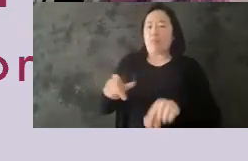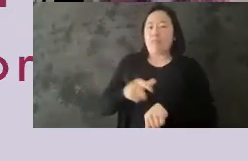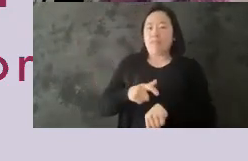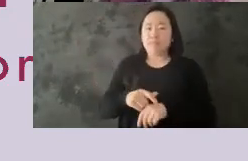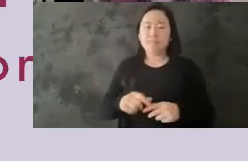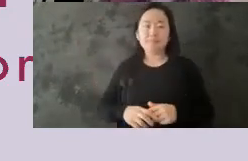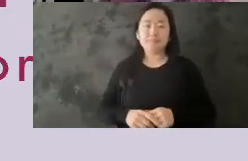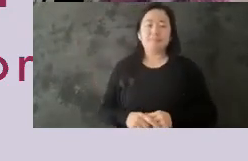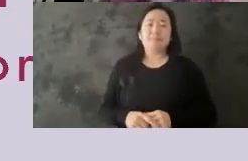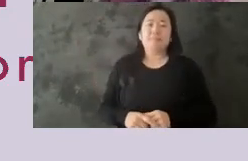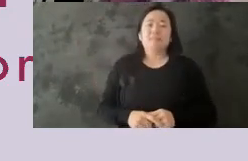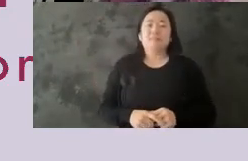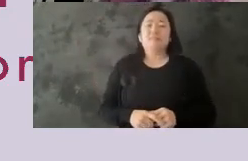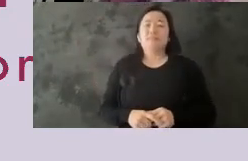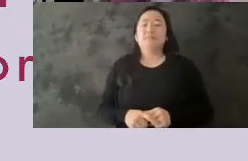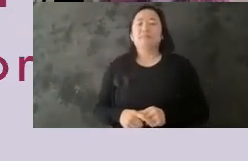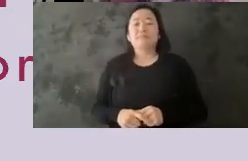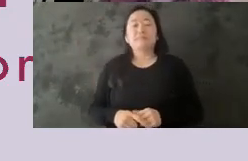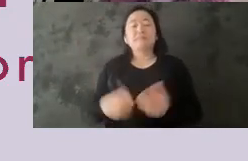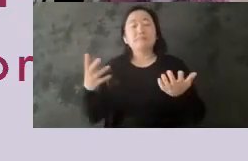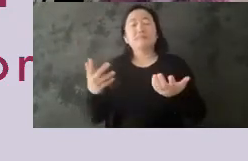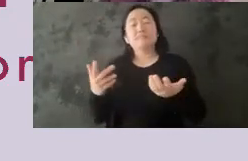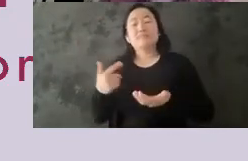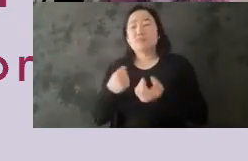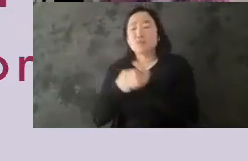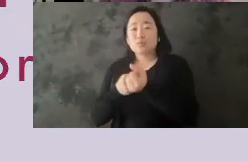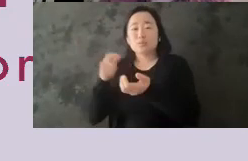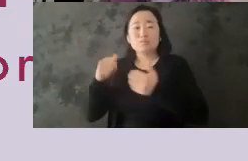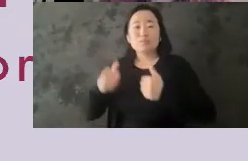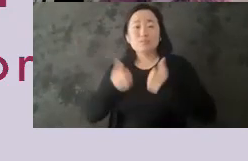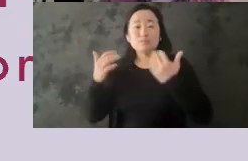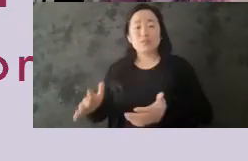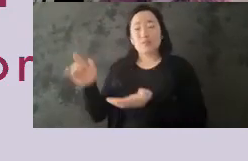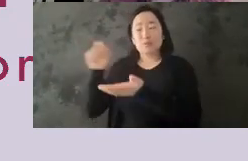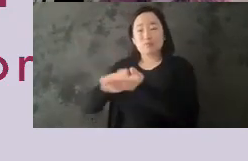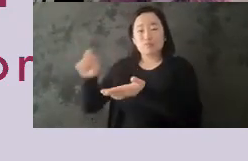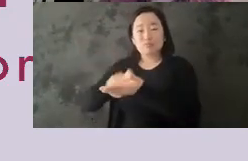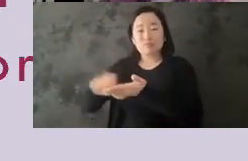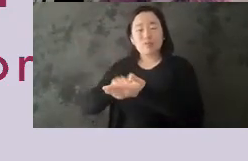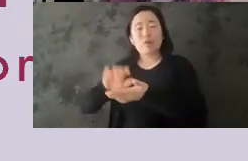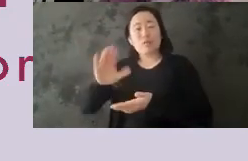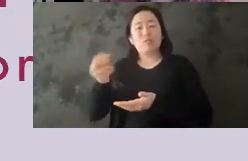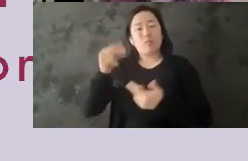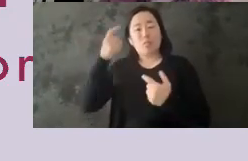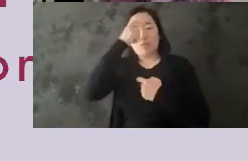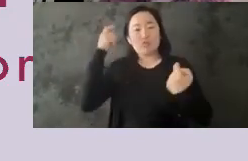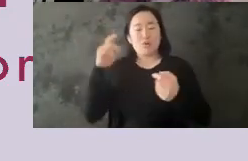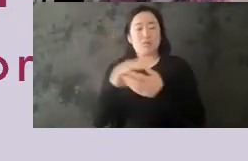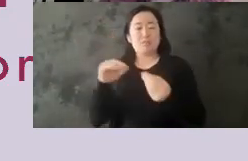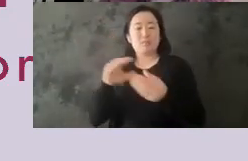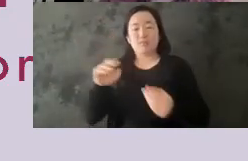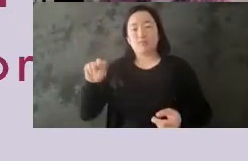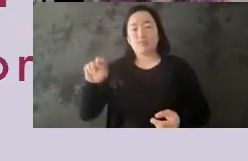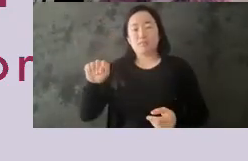supporting survivors with writing their own trauma narrative, there is a resource. If you kind of type in